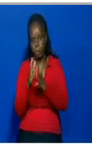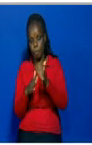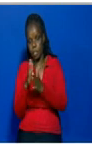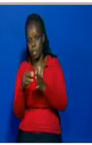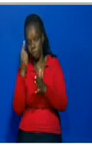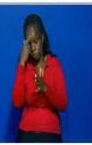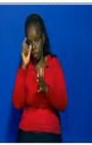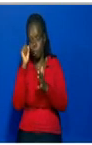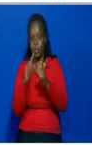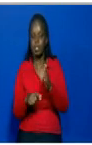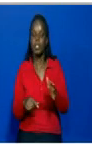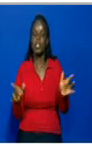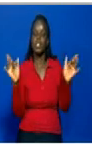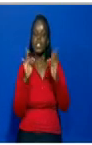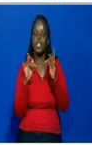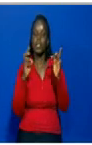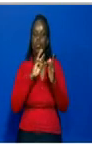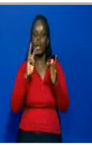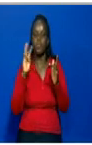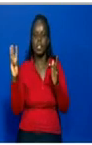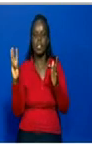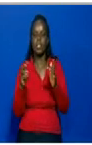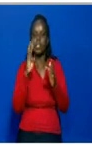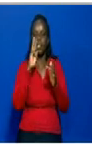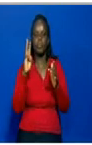this month is found at our website. That is